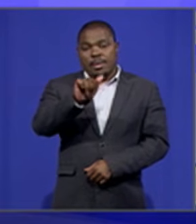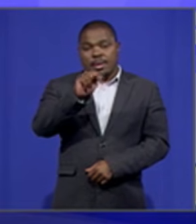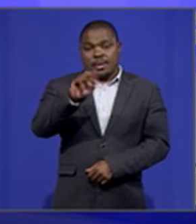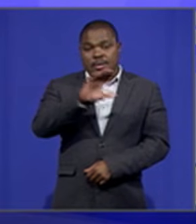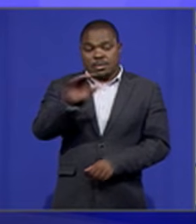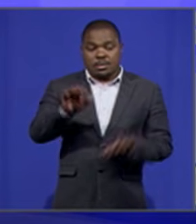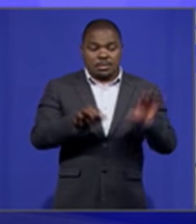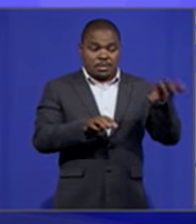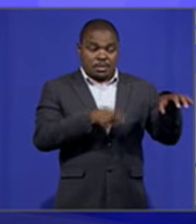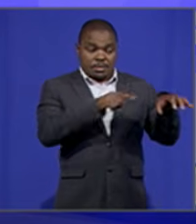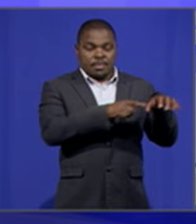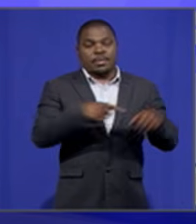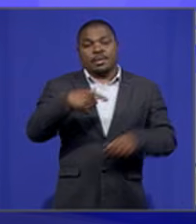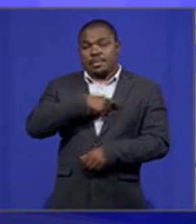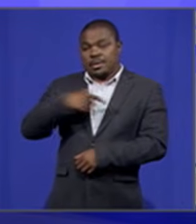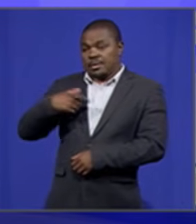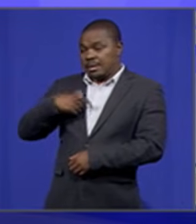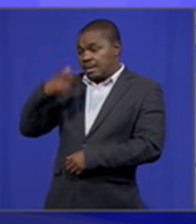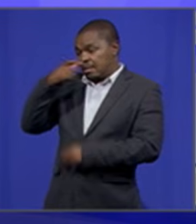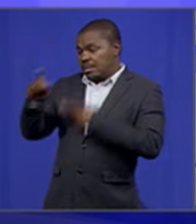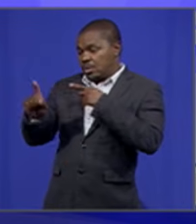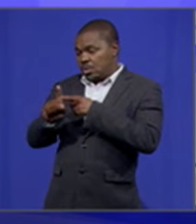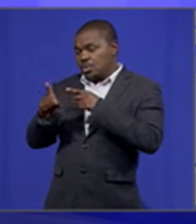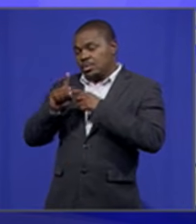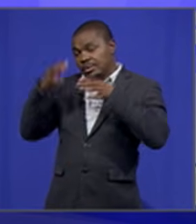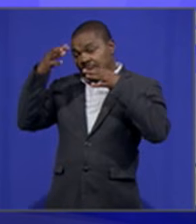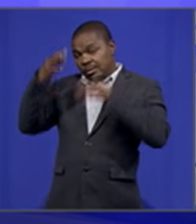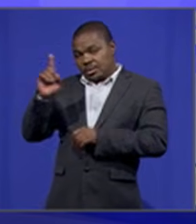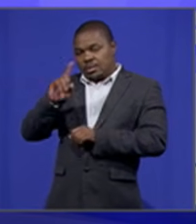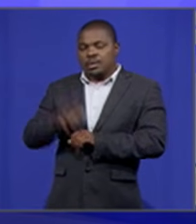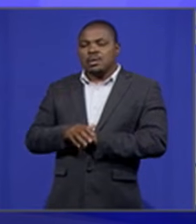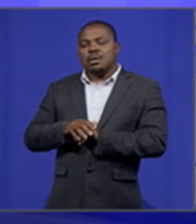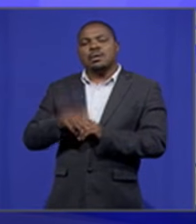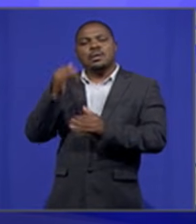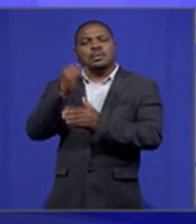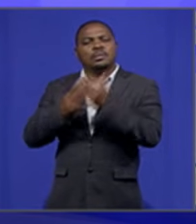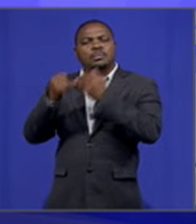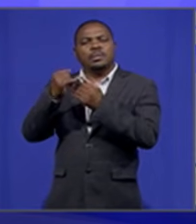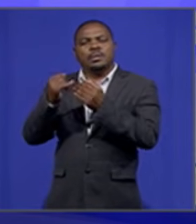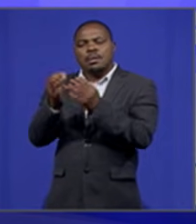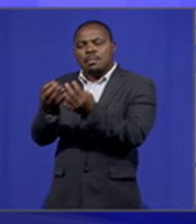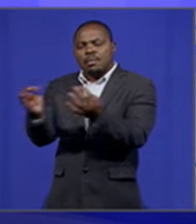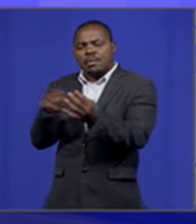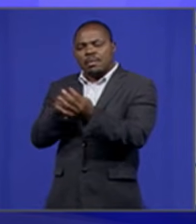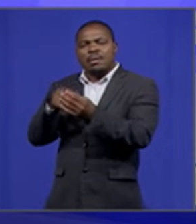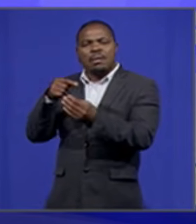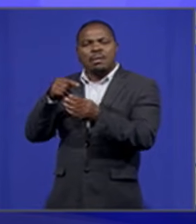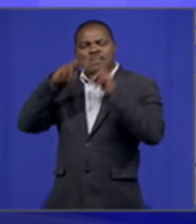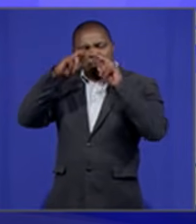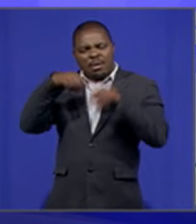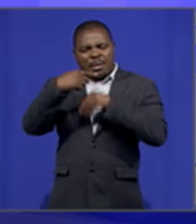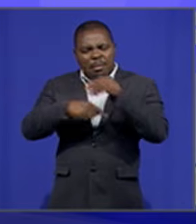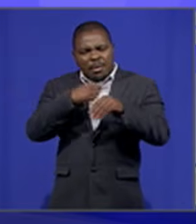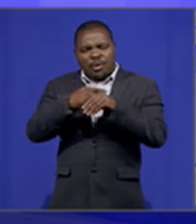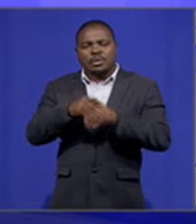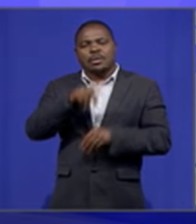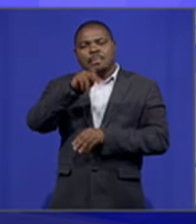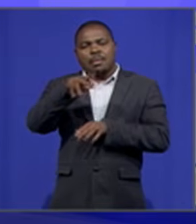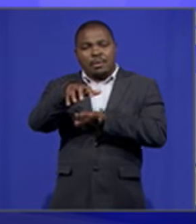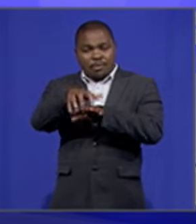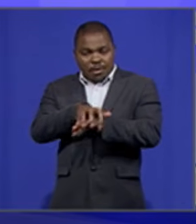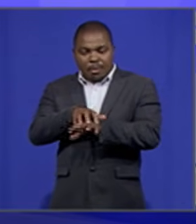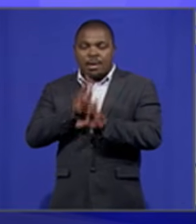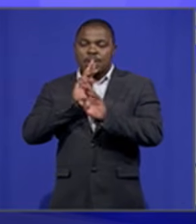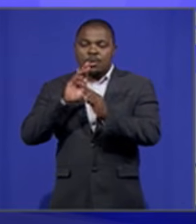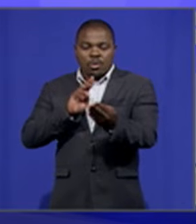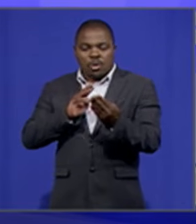thegile sephetho sa mopresidente Cyril Ramaphosa sa go hlohla pego ya sehlopha seo se ikemego ya malebana le phoko ya phalaphala gore e sekasekwe.